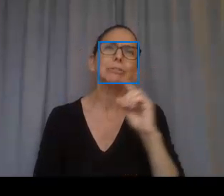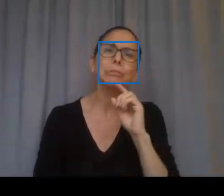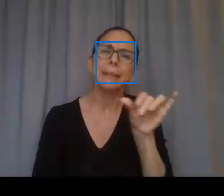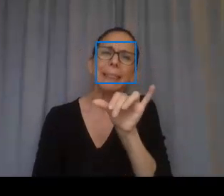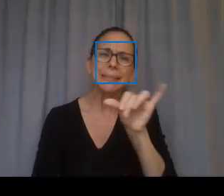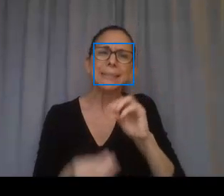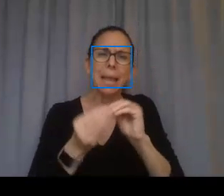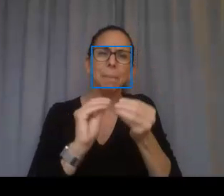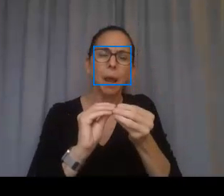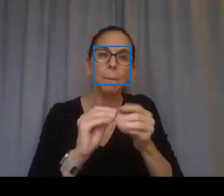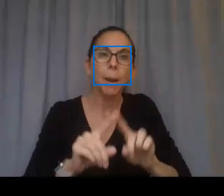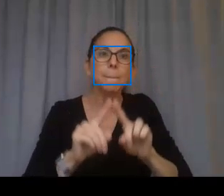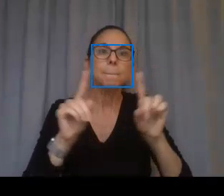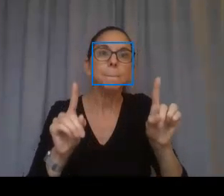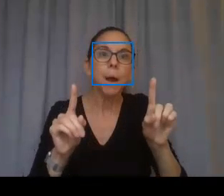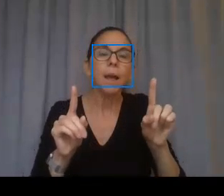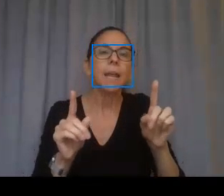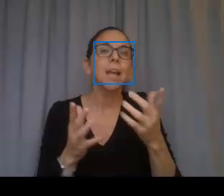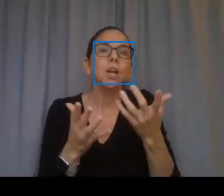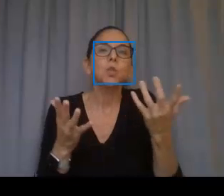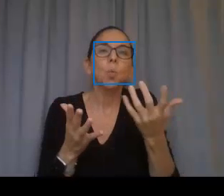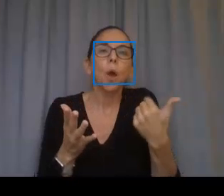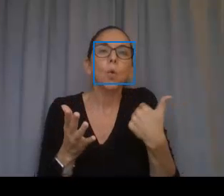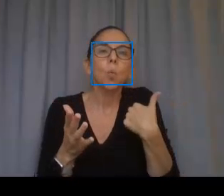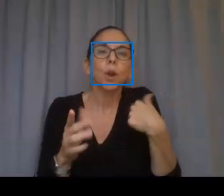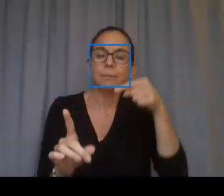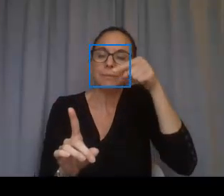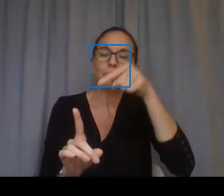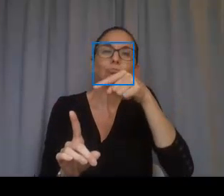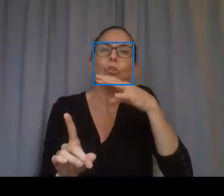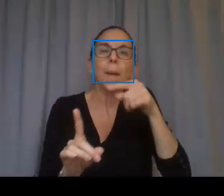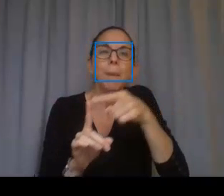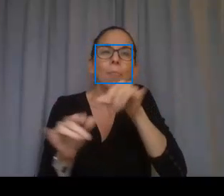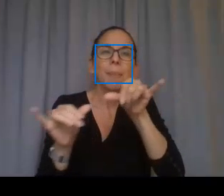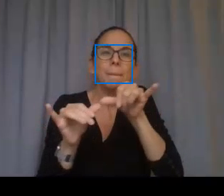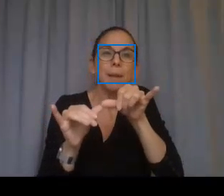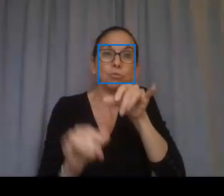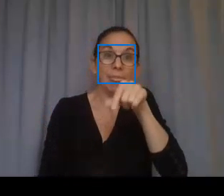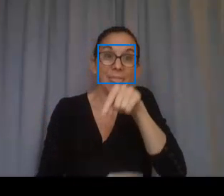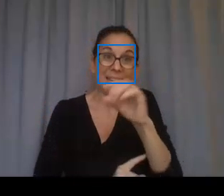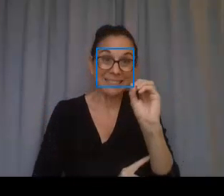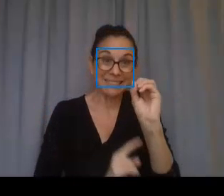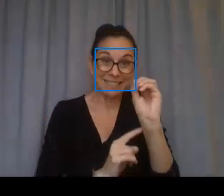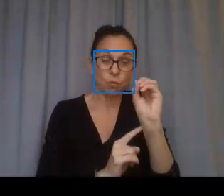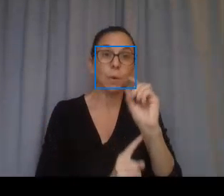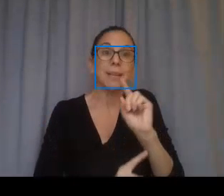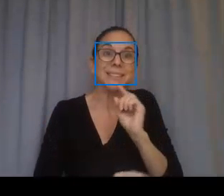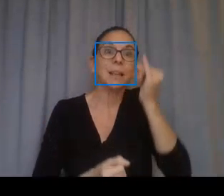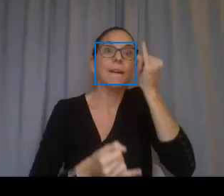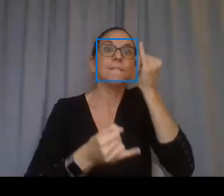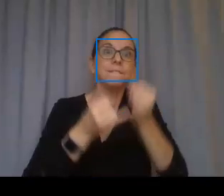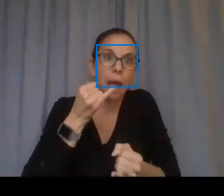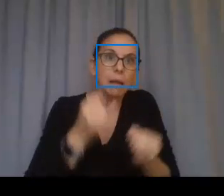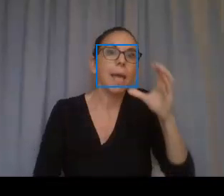number. But it's really what we're communicating about this measurement. We're saying that that 0 is our final